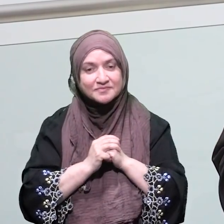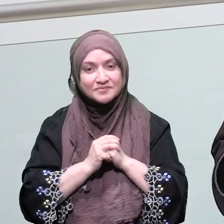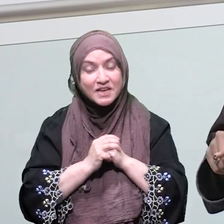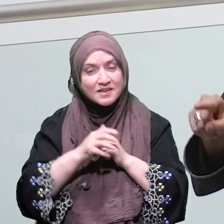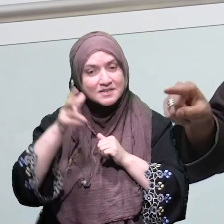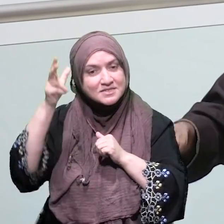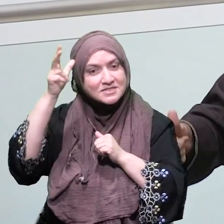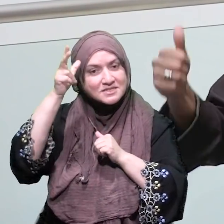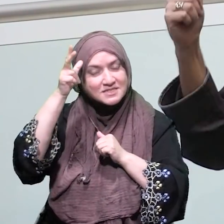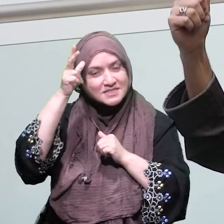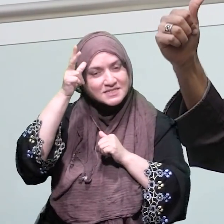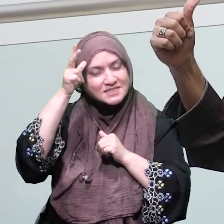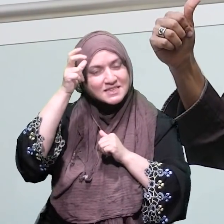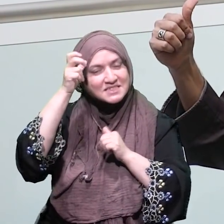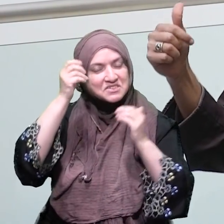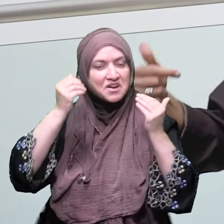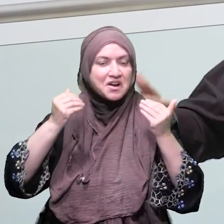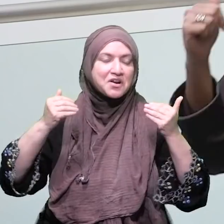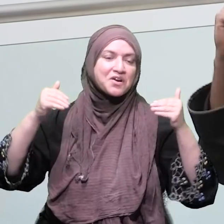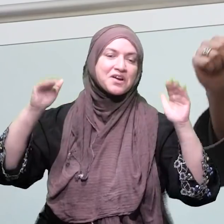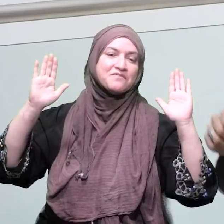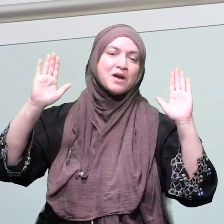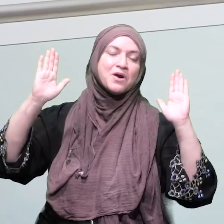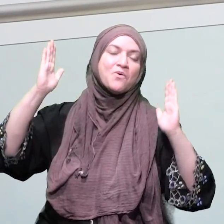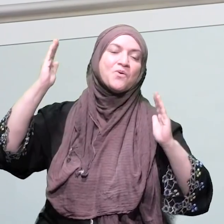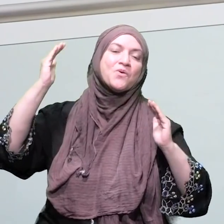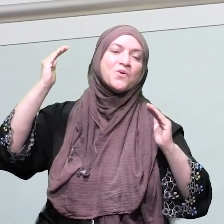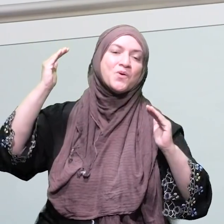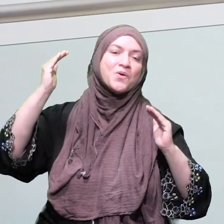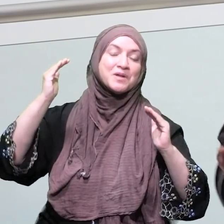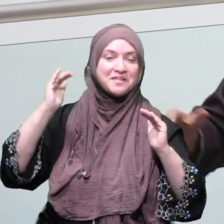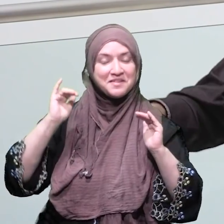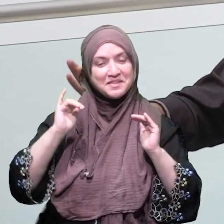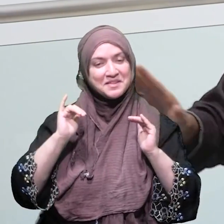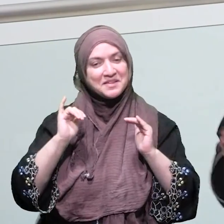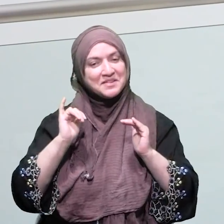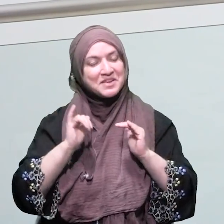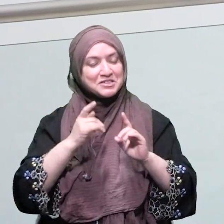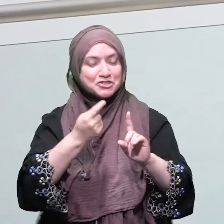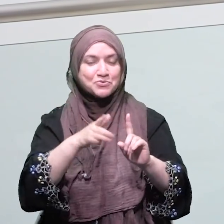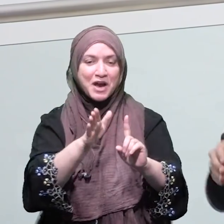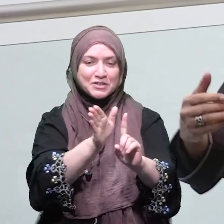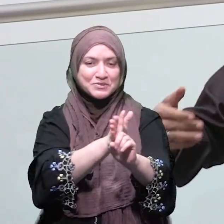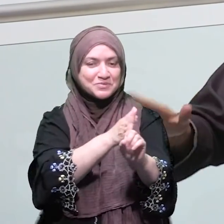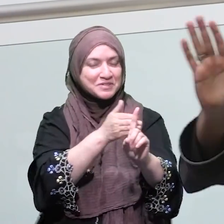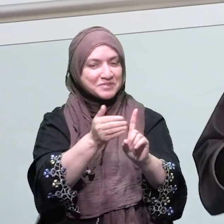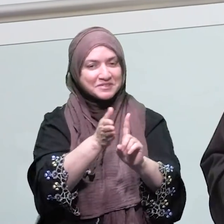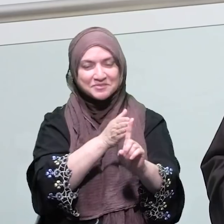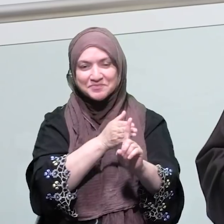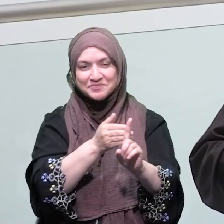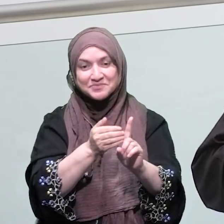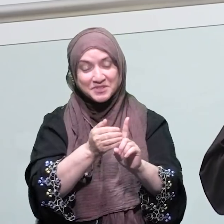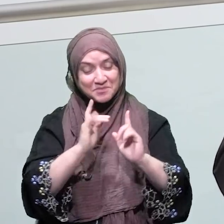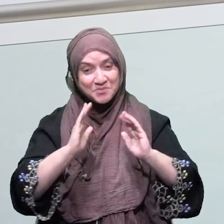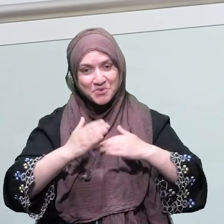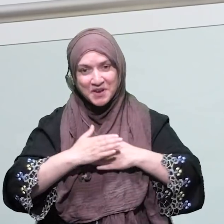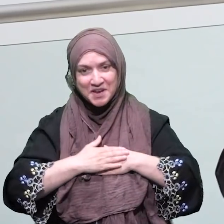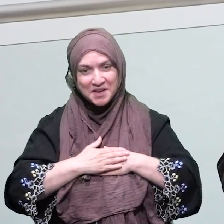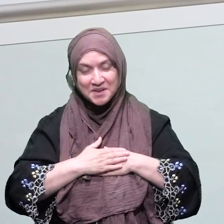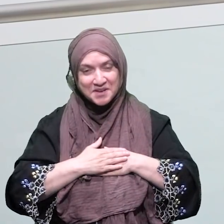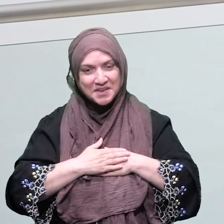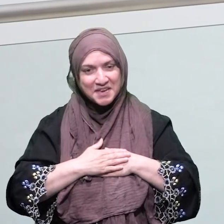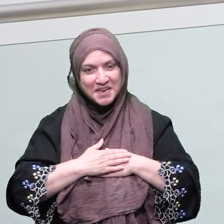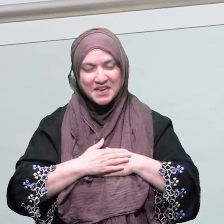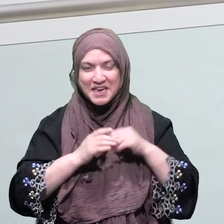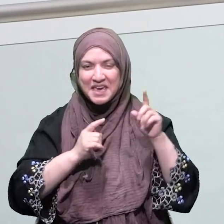that he can take people who pray to Allah and make them pray to him. He's lost hope in you in that sense. He knows that you pray, or that you at least know that you should